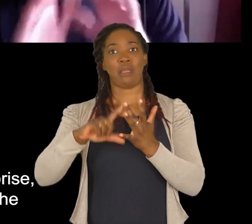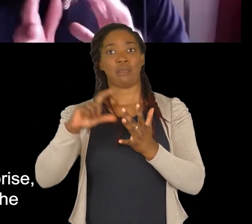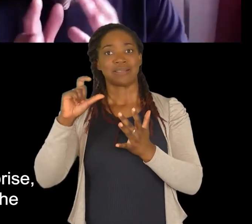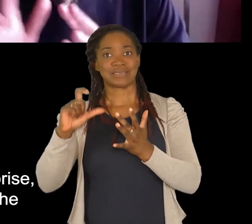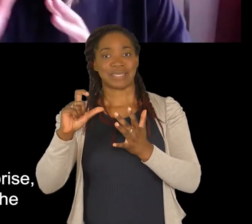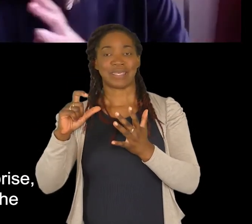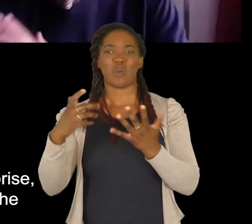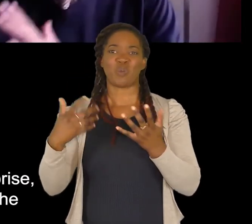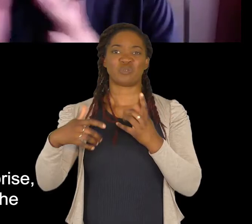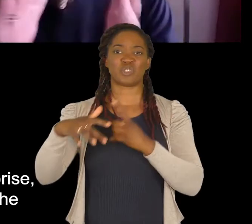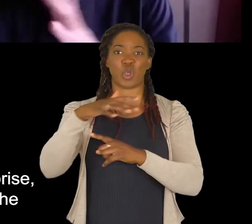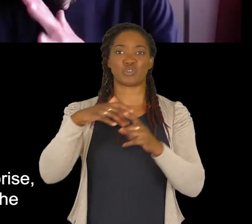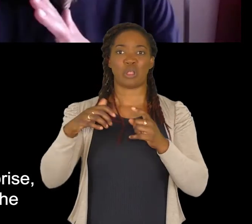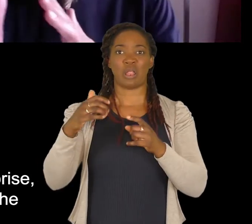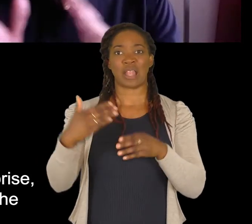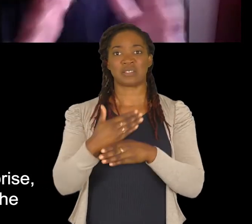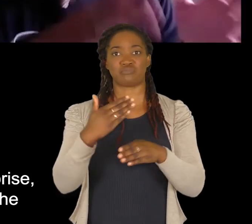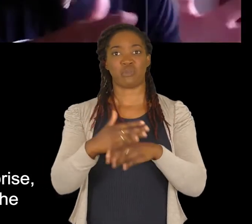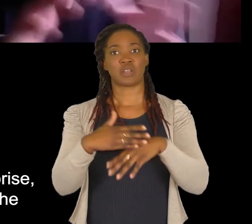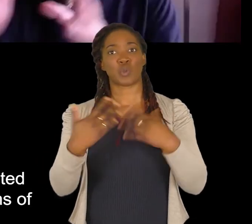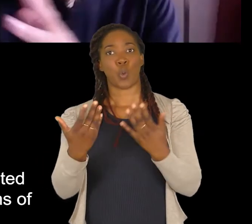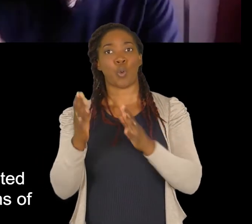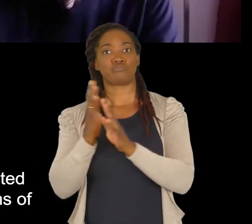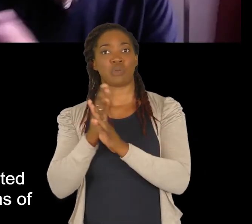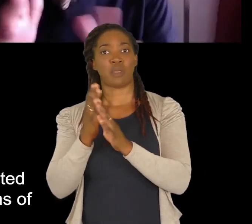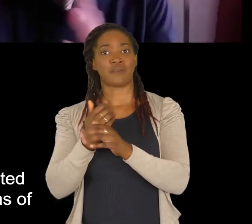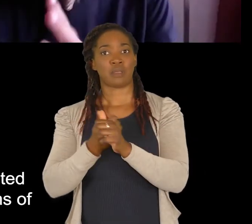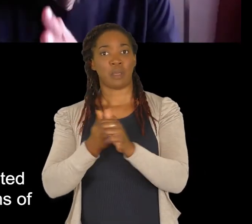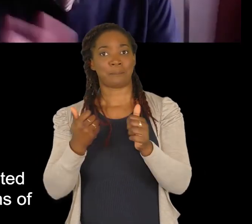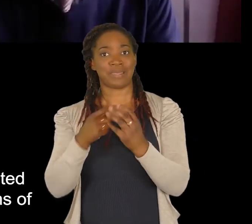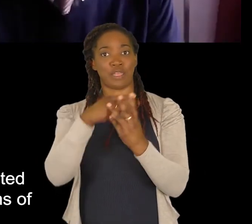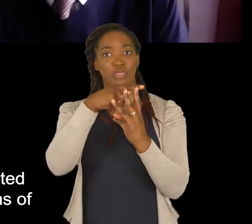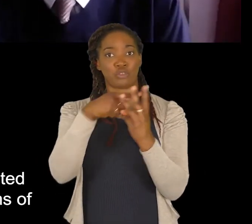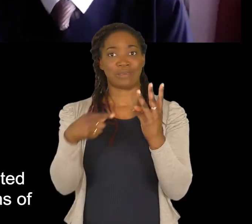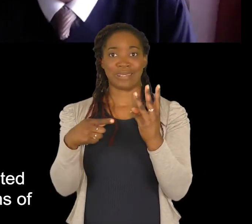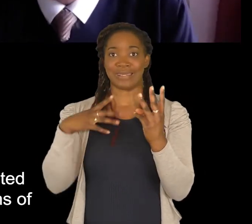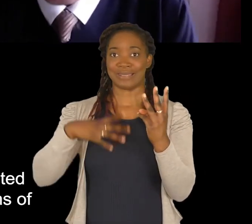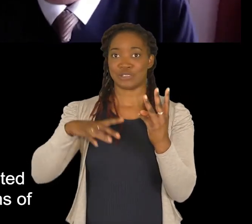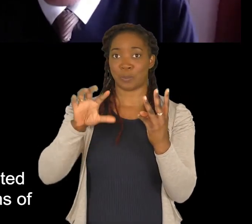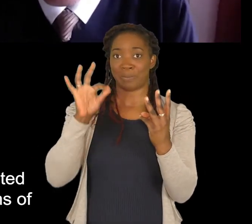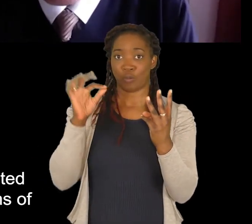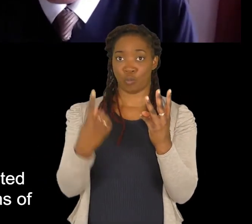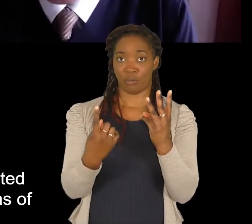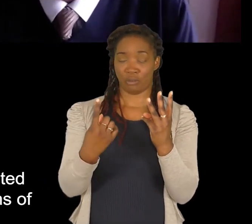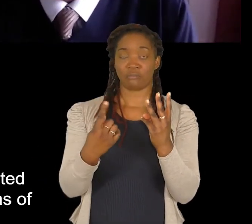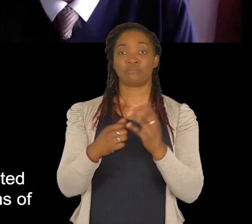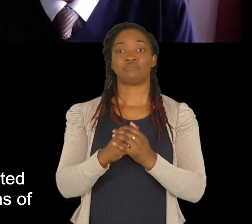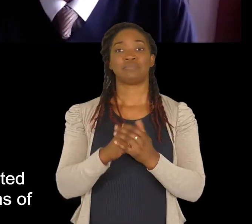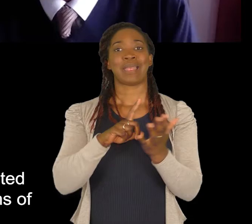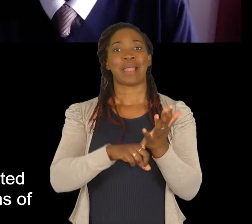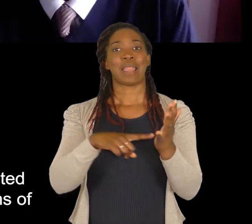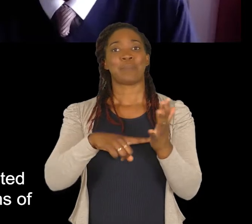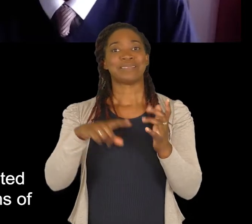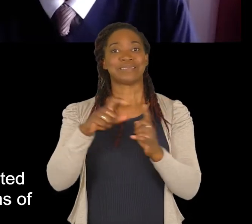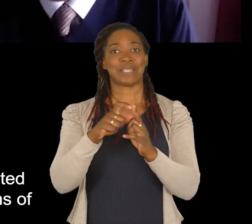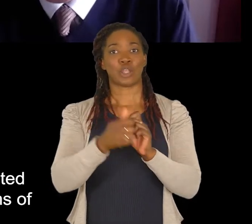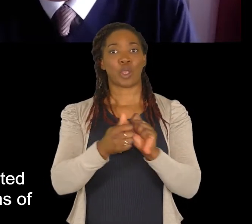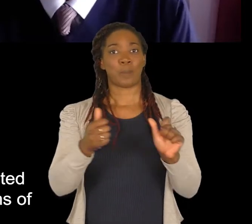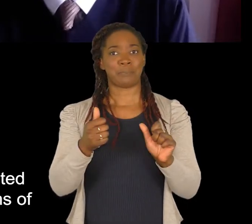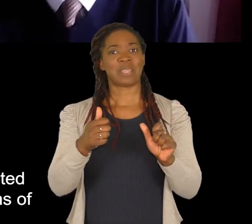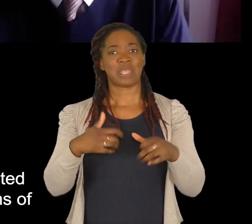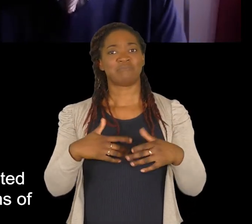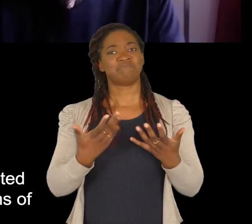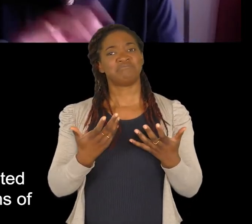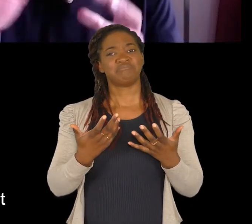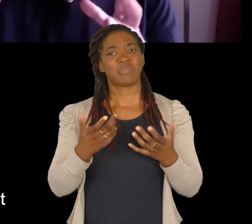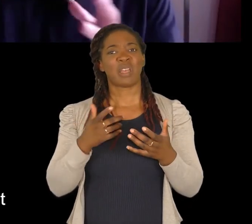social enterprise really, or a private company. So those are the first three decisions you need to make. Limited company tends to be the most